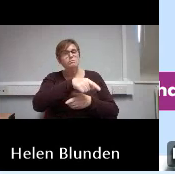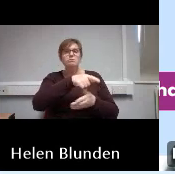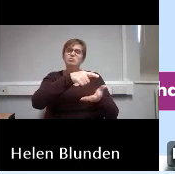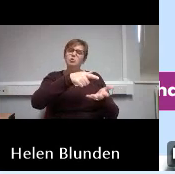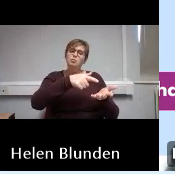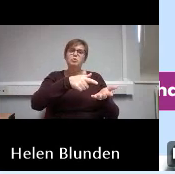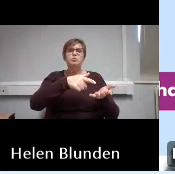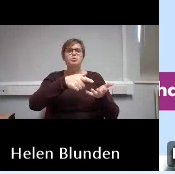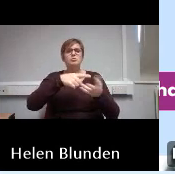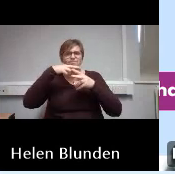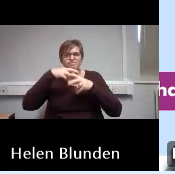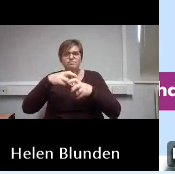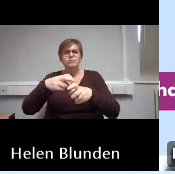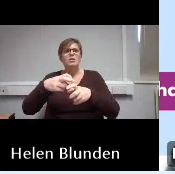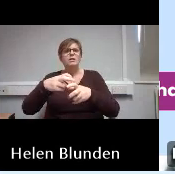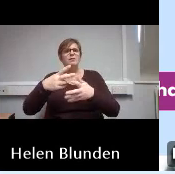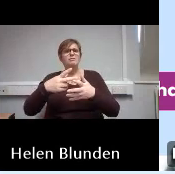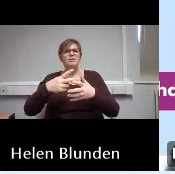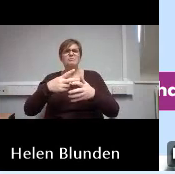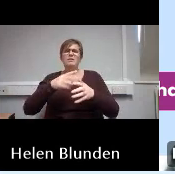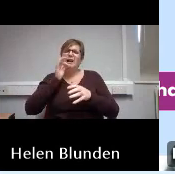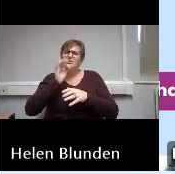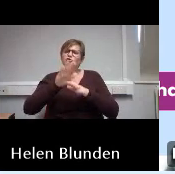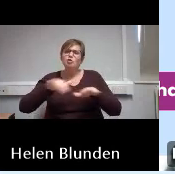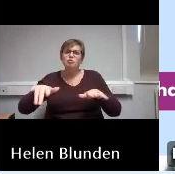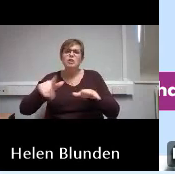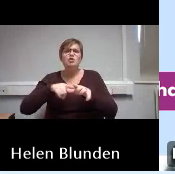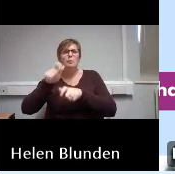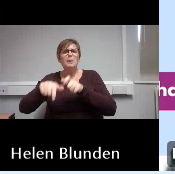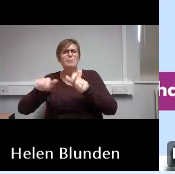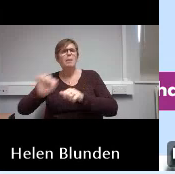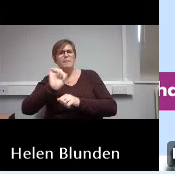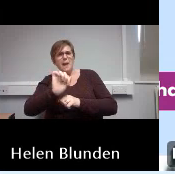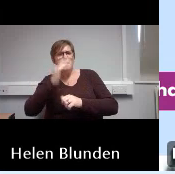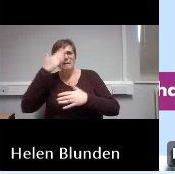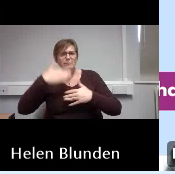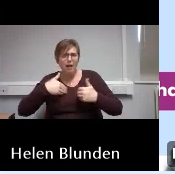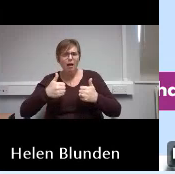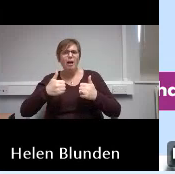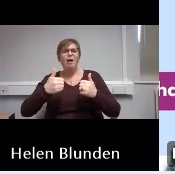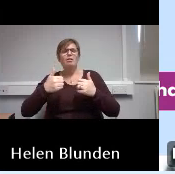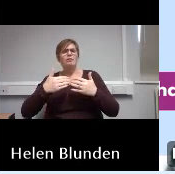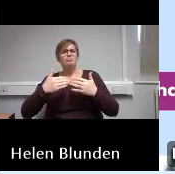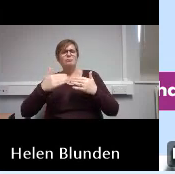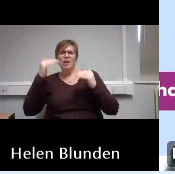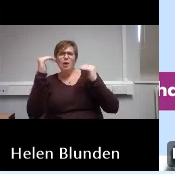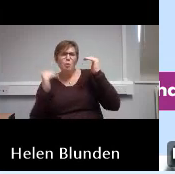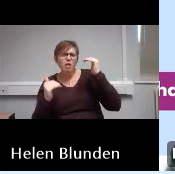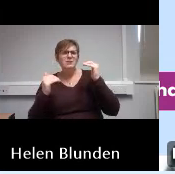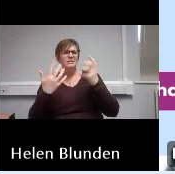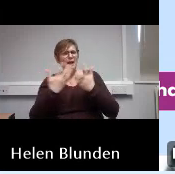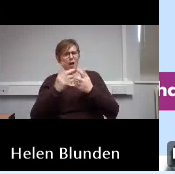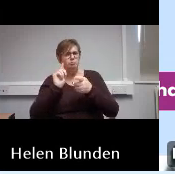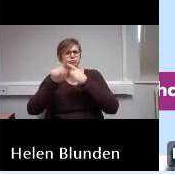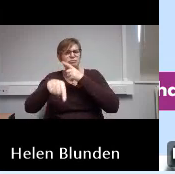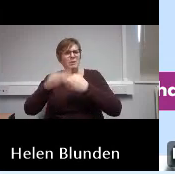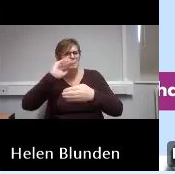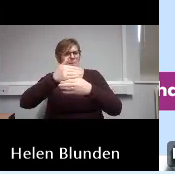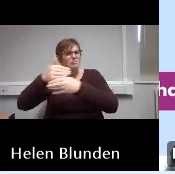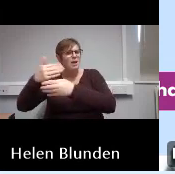people about their experiences of mental health and health inequalities, and how we overcome barriers to support